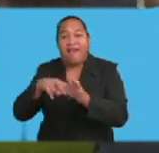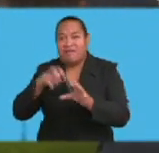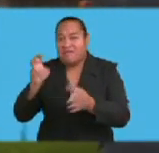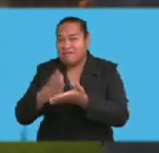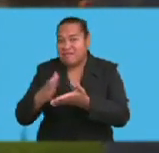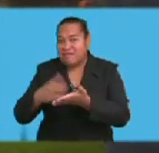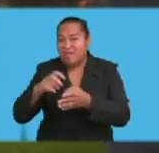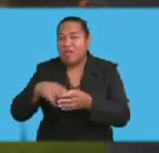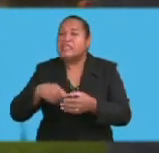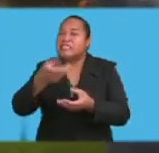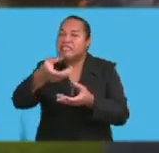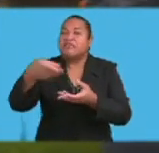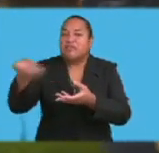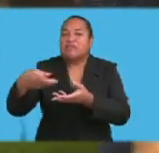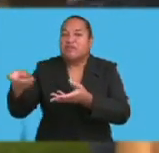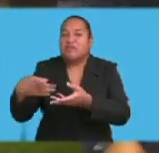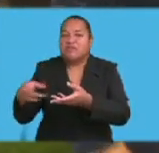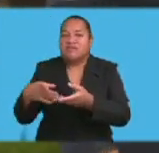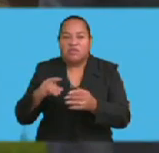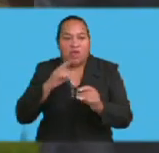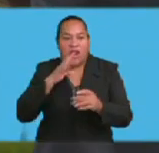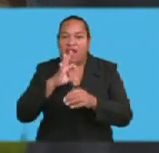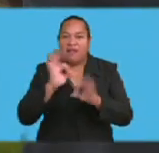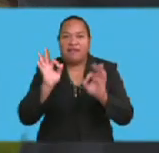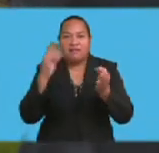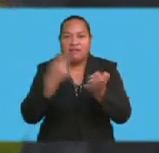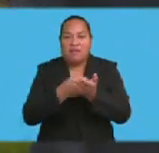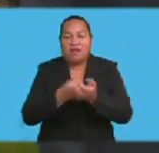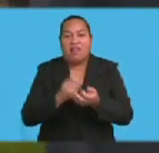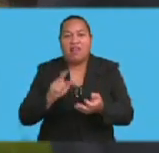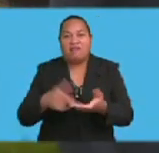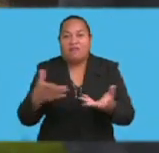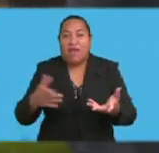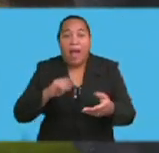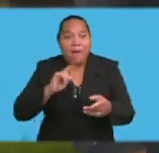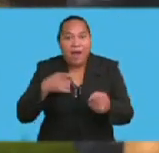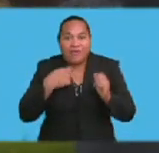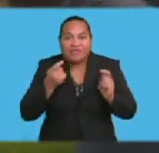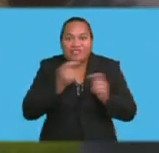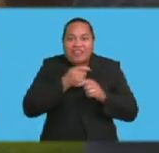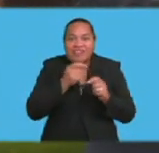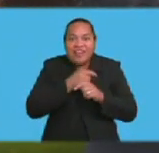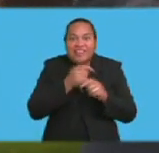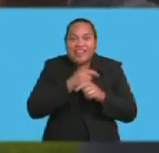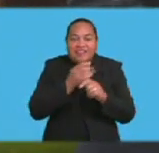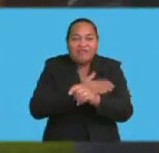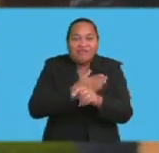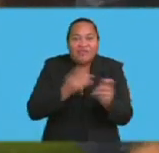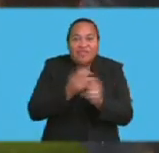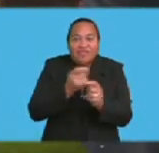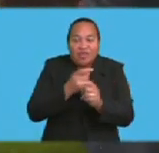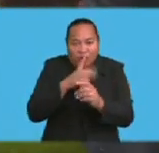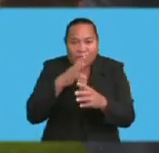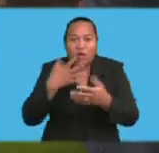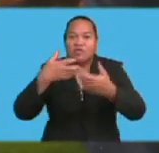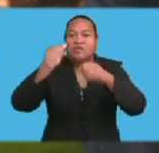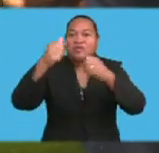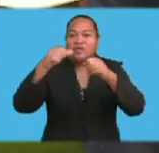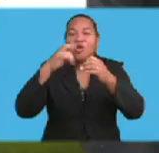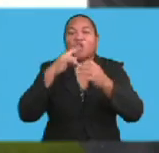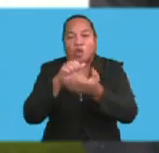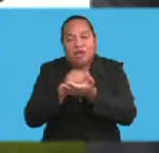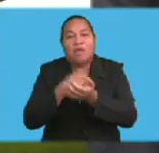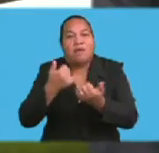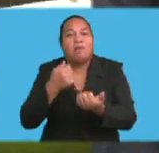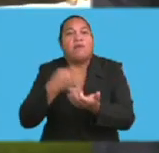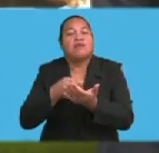just retired or would have retired prior to that, Madam Speaker. What this means, Madam Speaker, the funds would have not been able to meet its obligations and promise its members